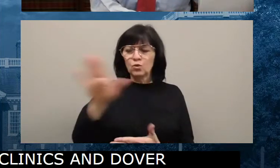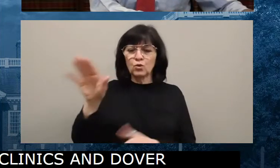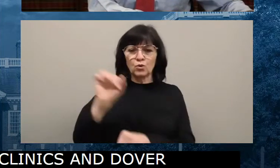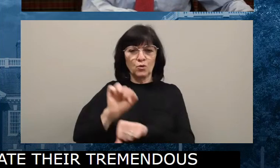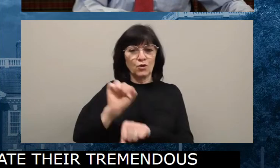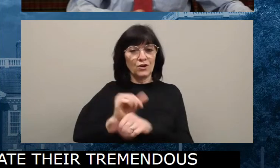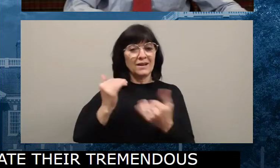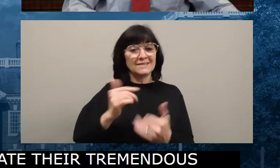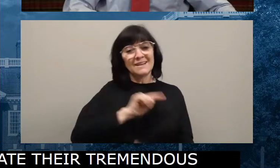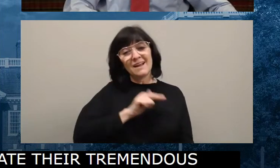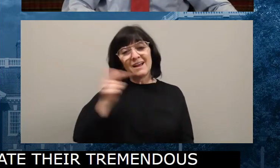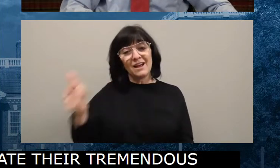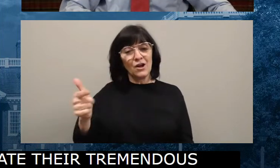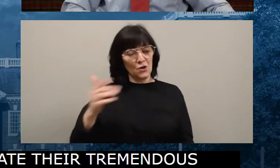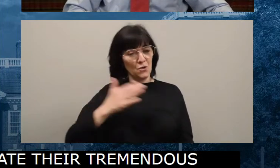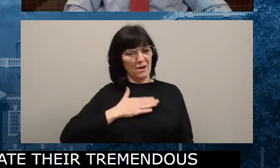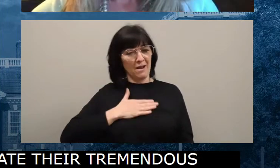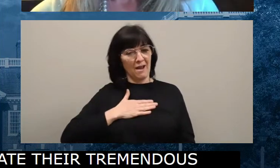Dr. Carol Rattay.